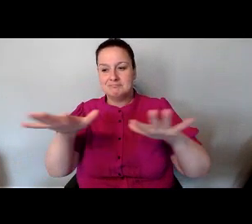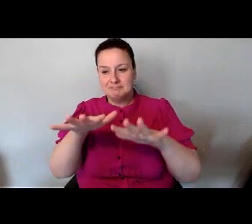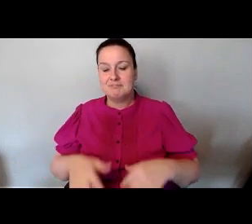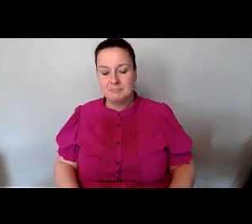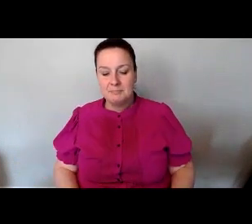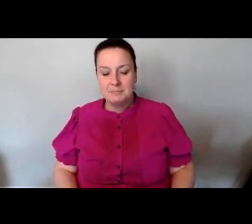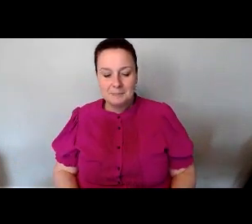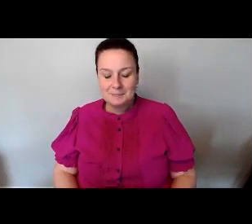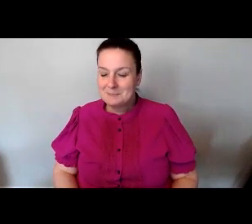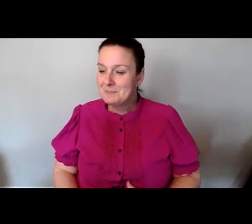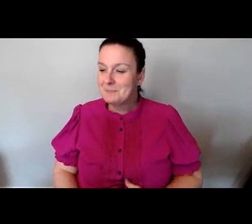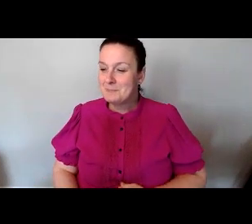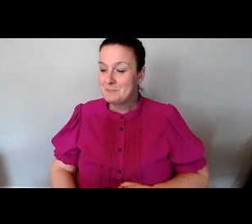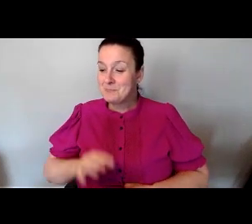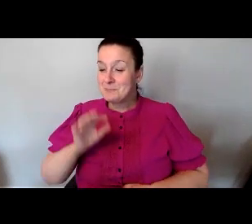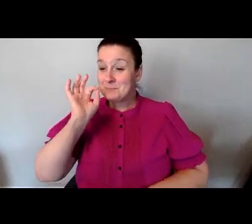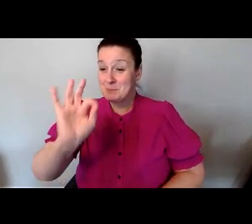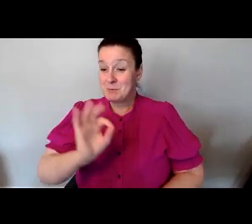Perfect.